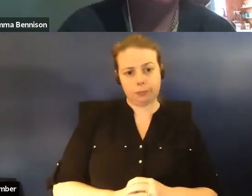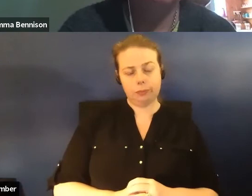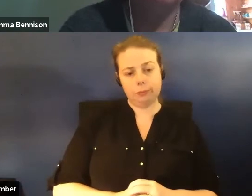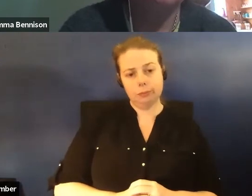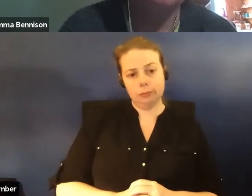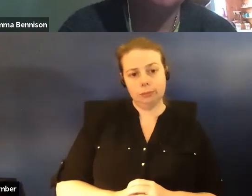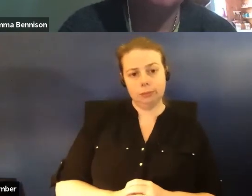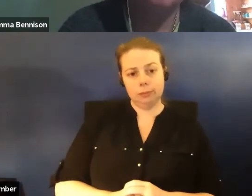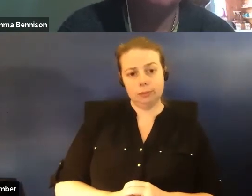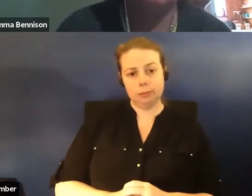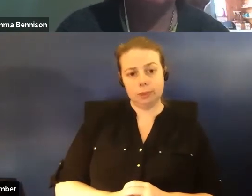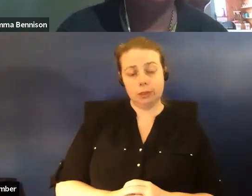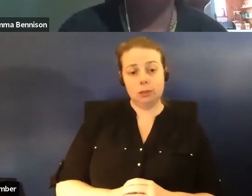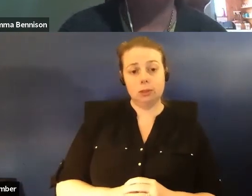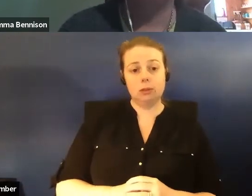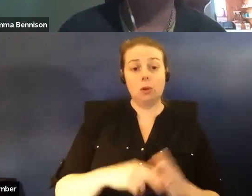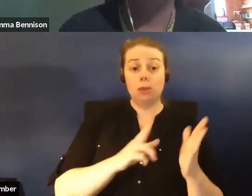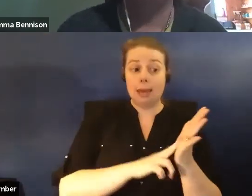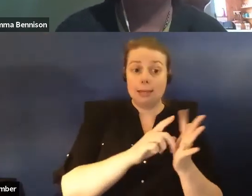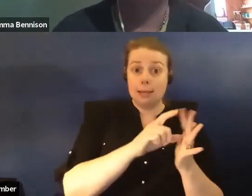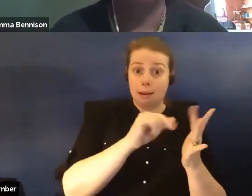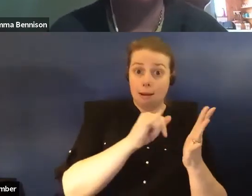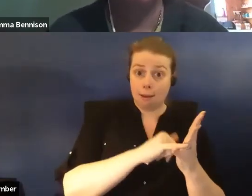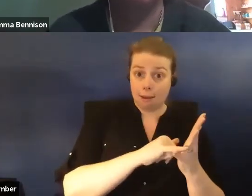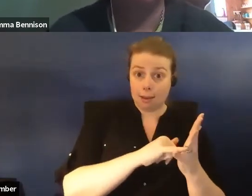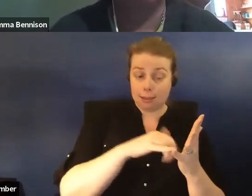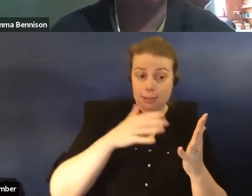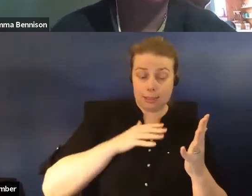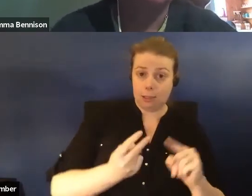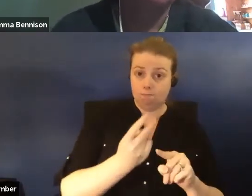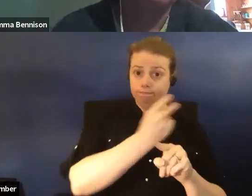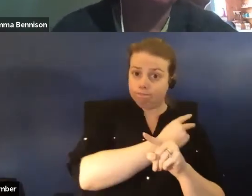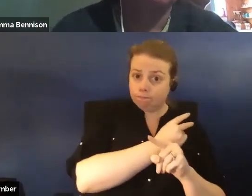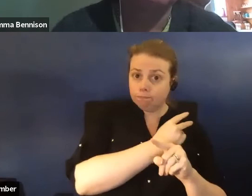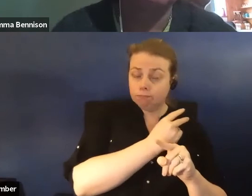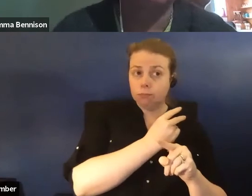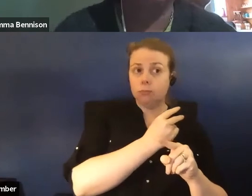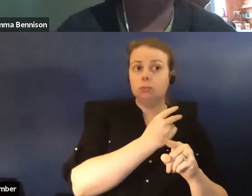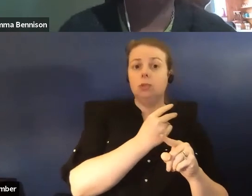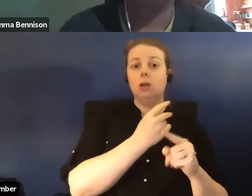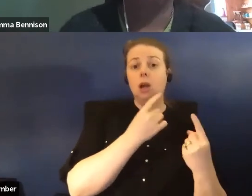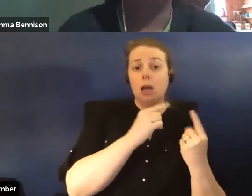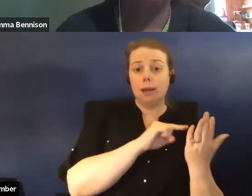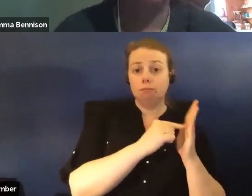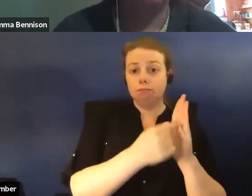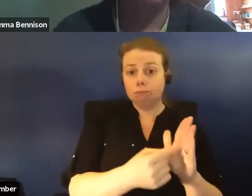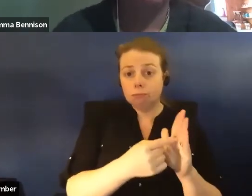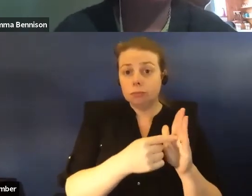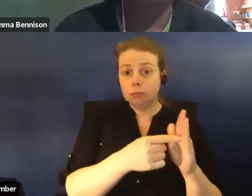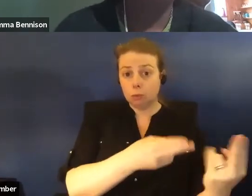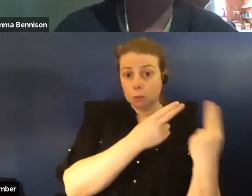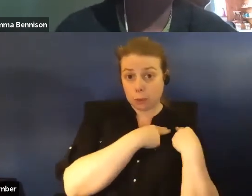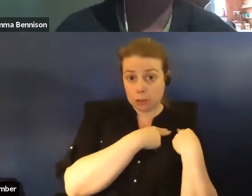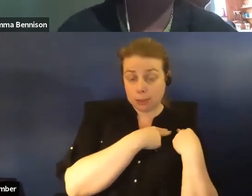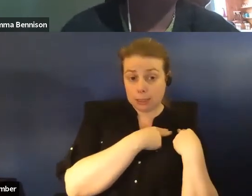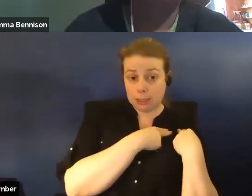be the National Disability Strategy, which is being revised this year and is to reflect our obligations under the CRPD, but also the potential for